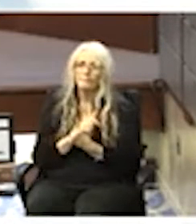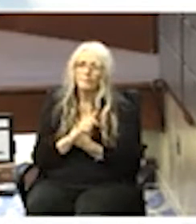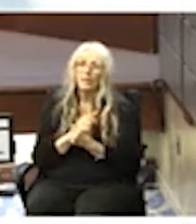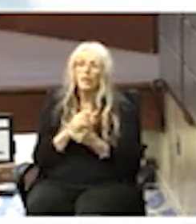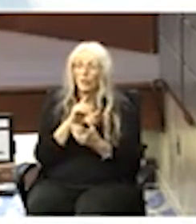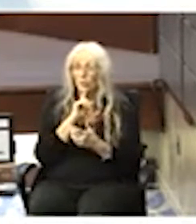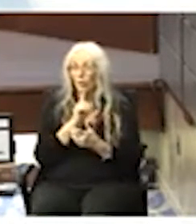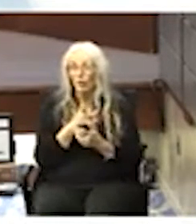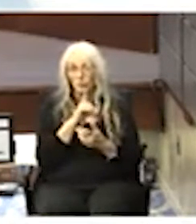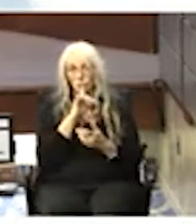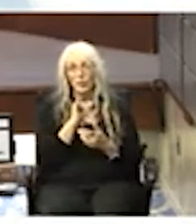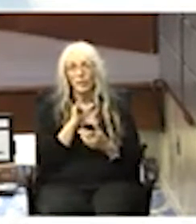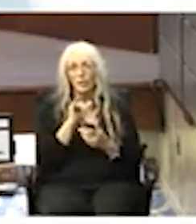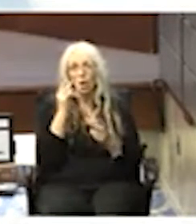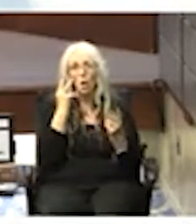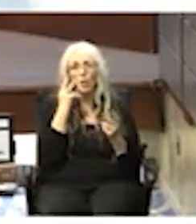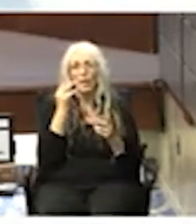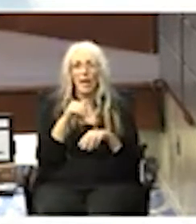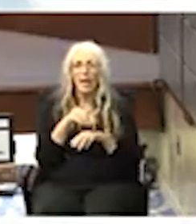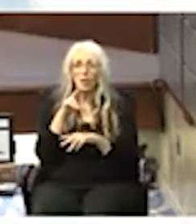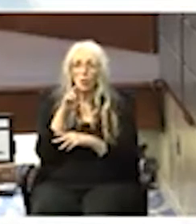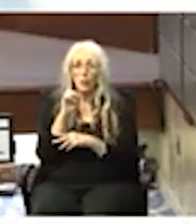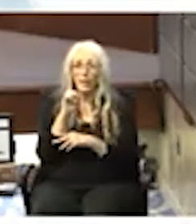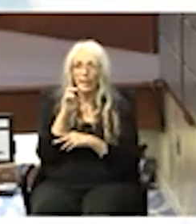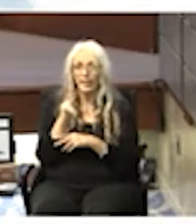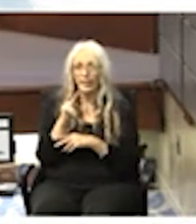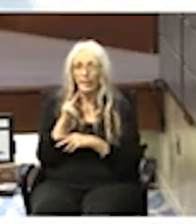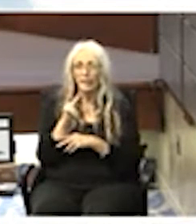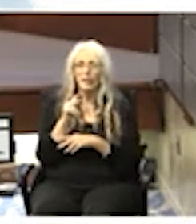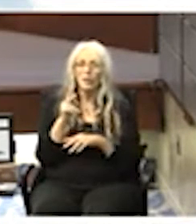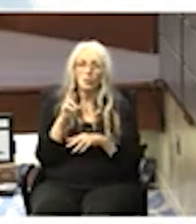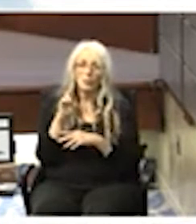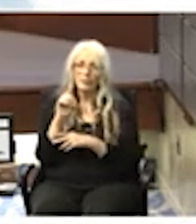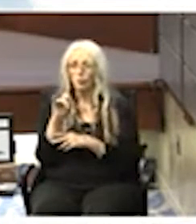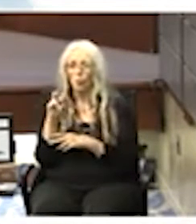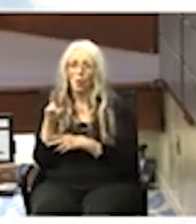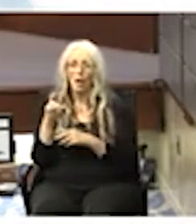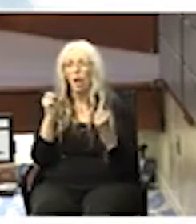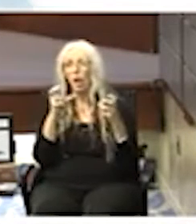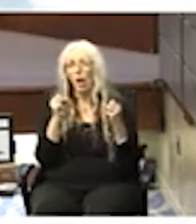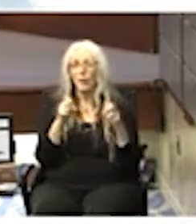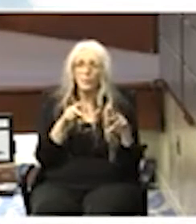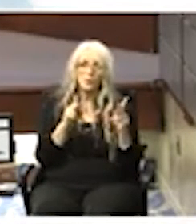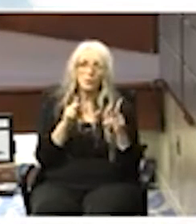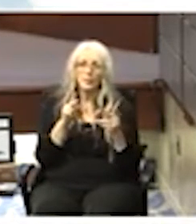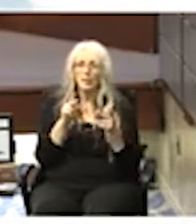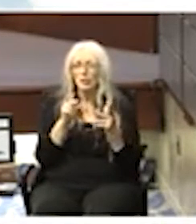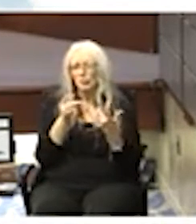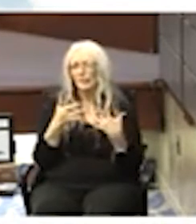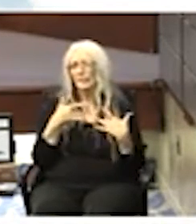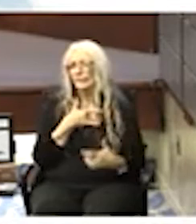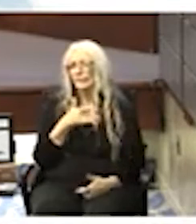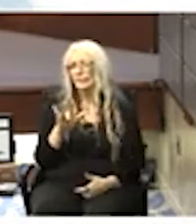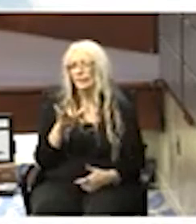We are definitely looking at creek restoration. There's obviously a lot of opportunities there. We want to be very